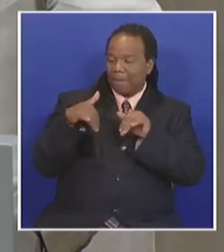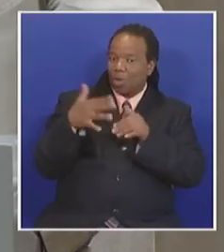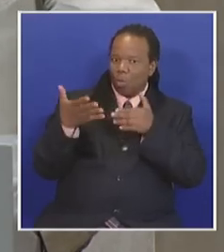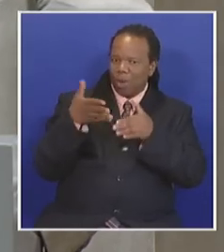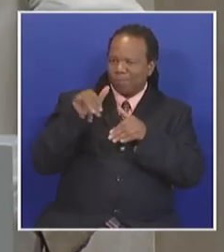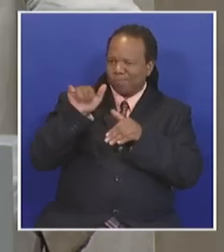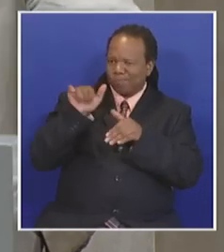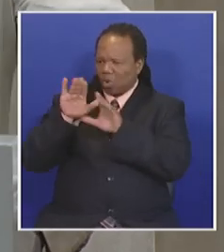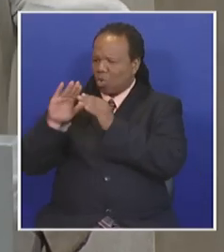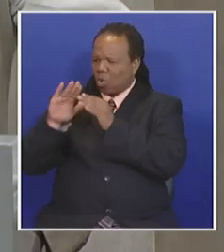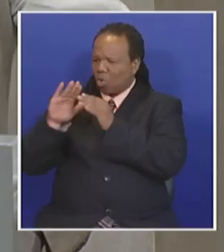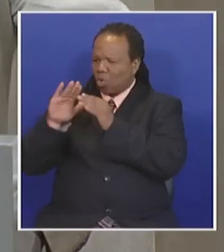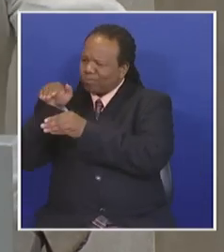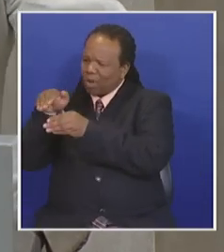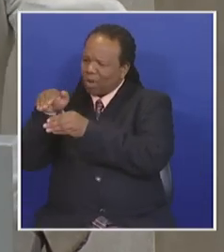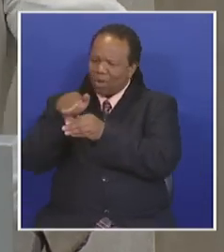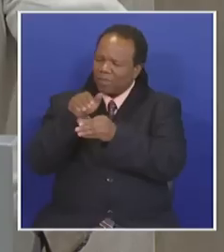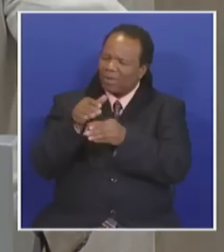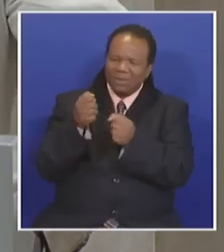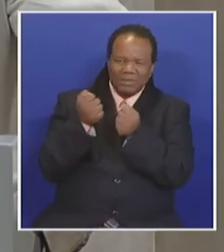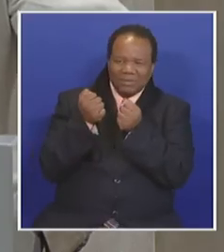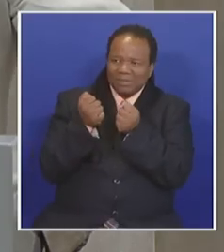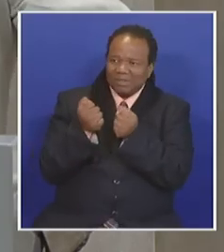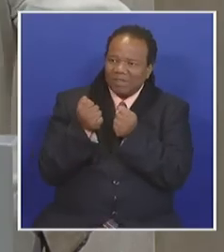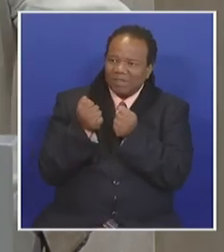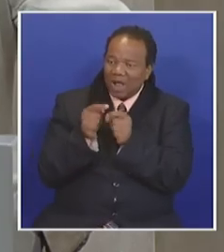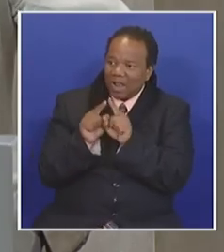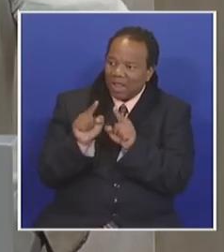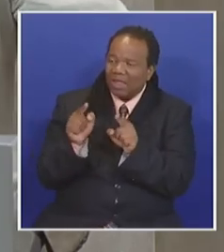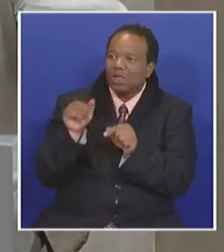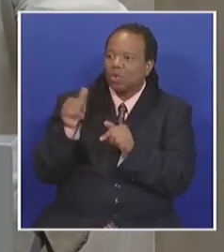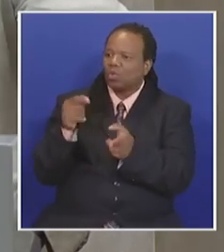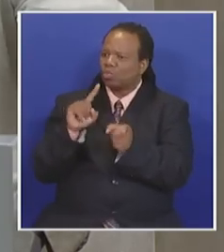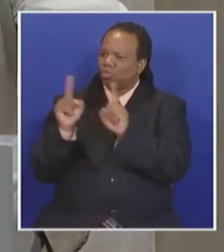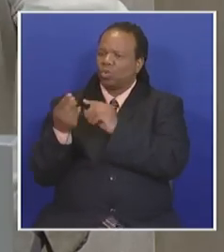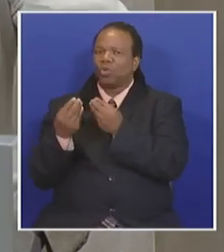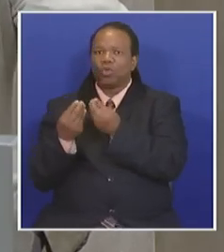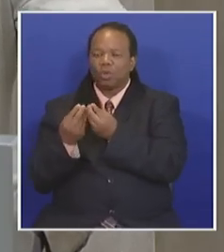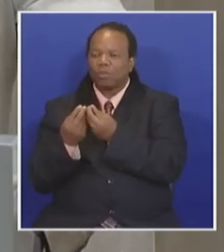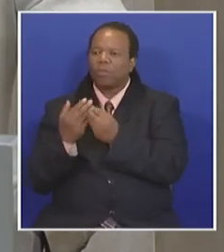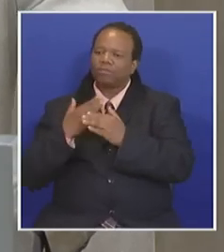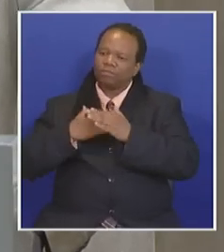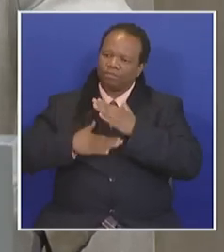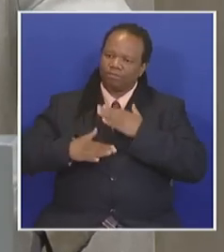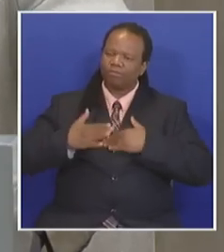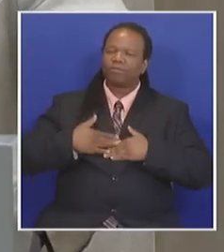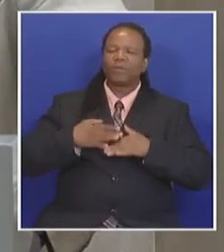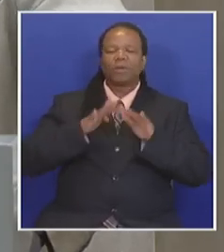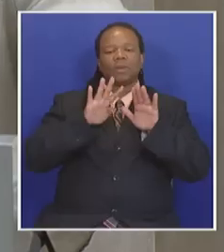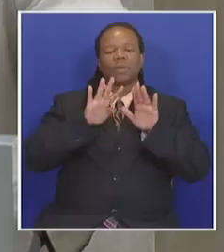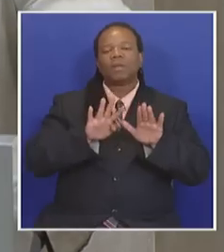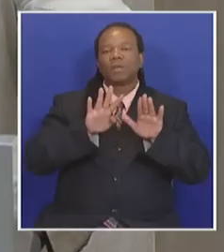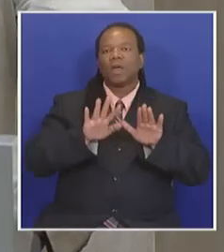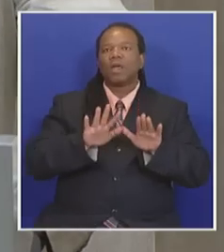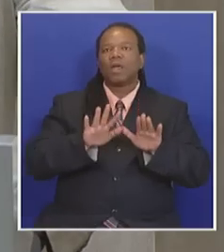to repair the damage of that legacy needs patience and time. With the advent of democracy in 1994, we all